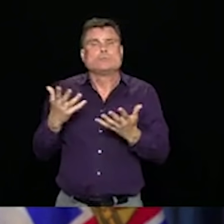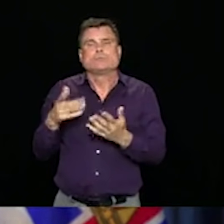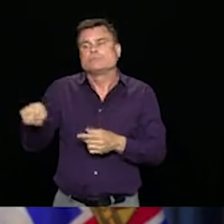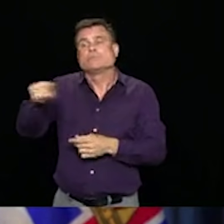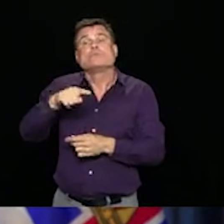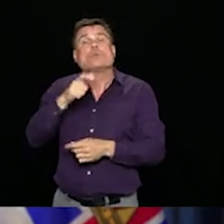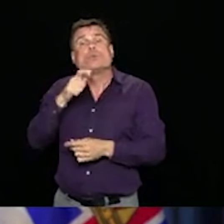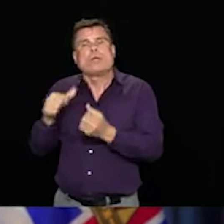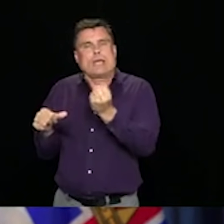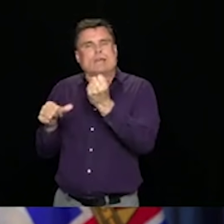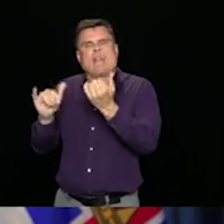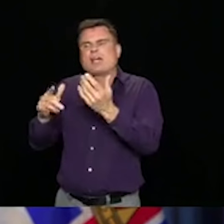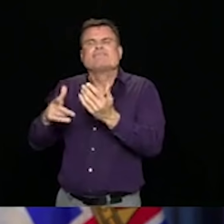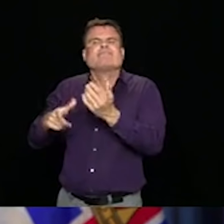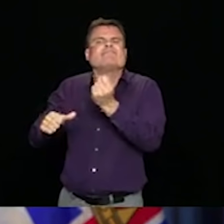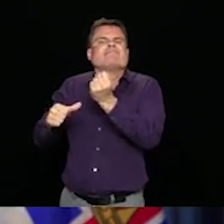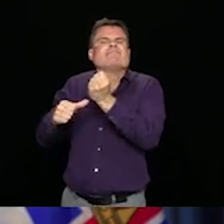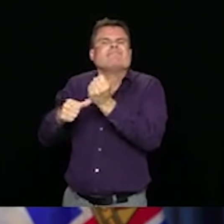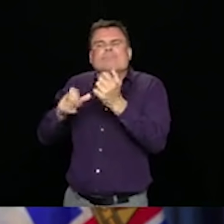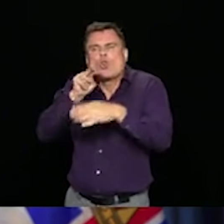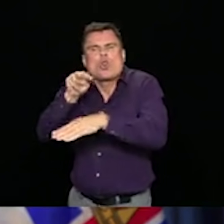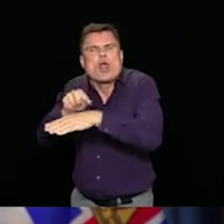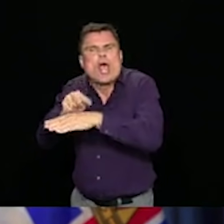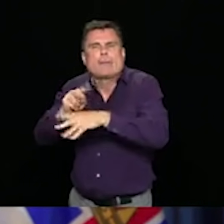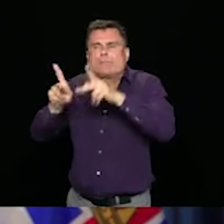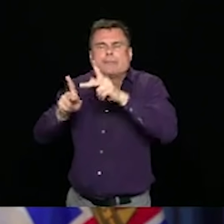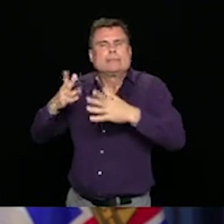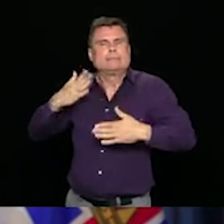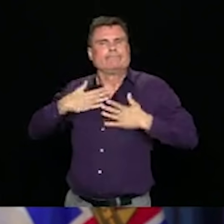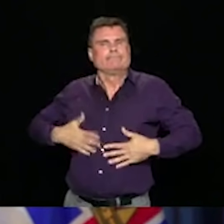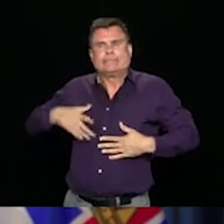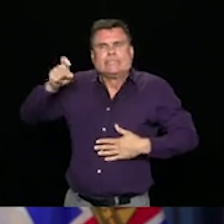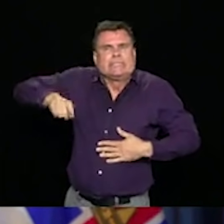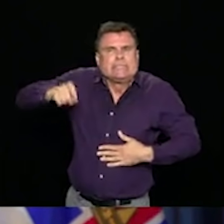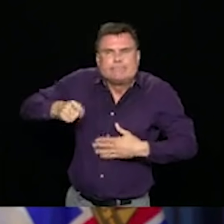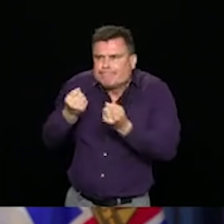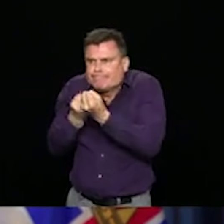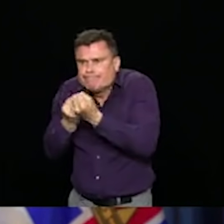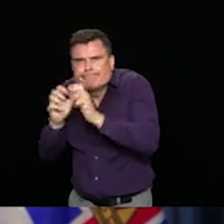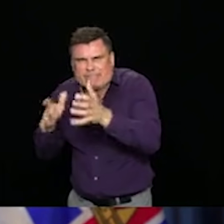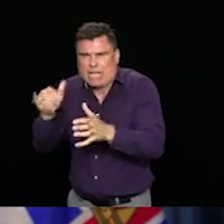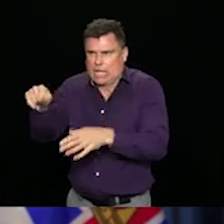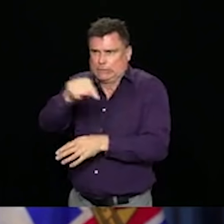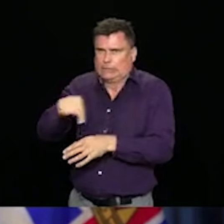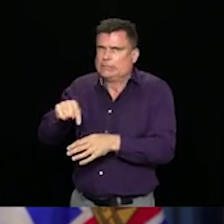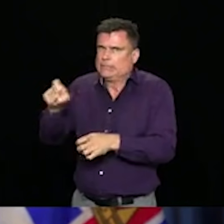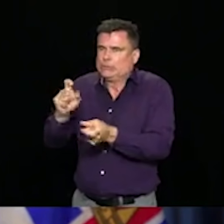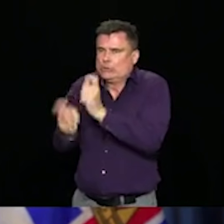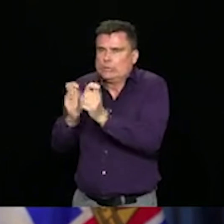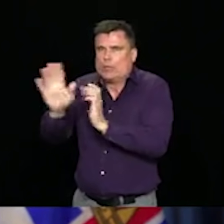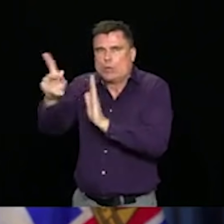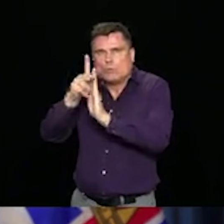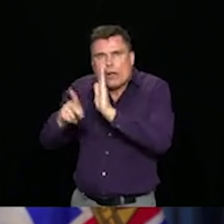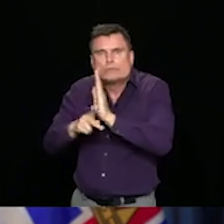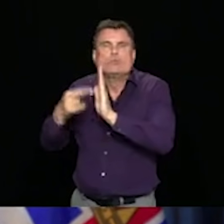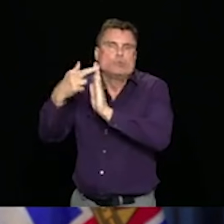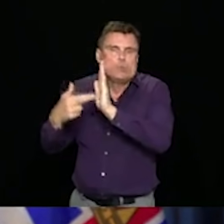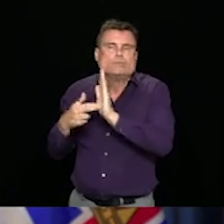living sites. And the ministry continues to work with health authorities to gather detailed information on current compensation